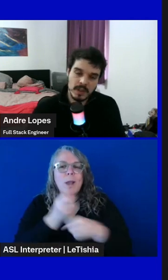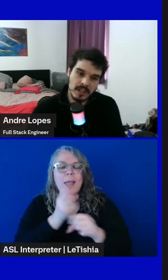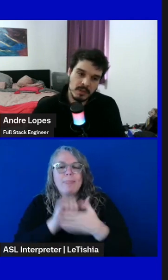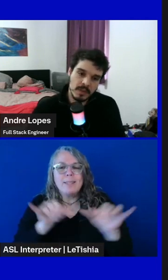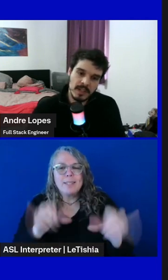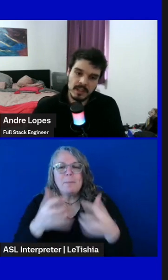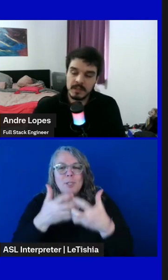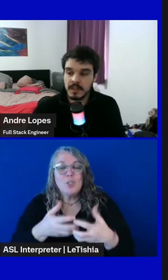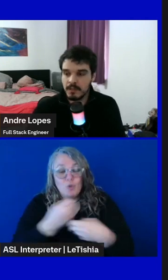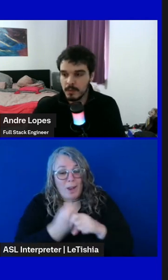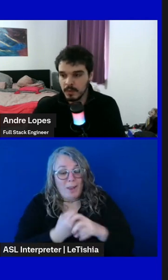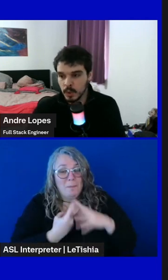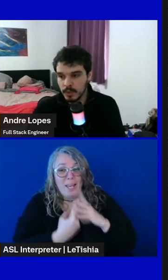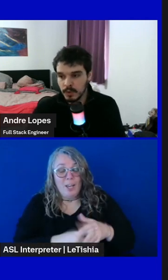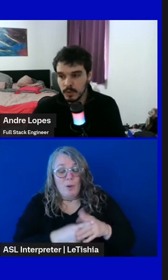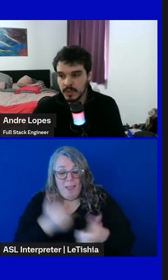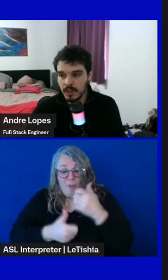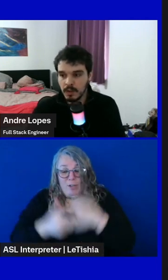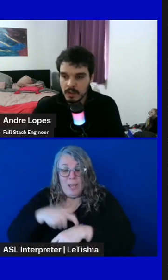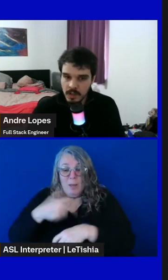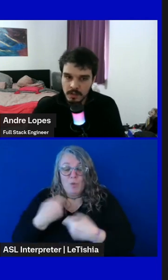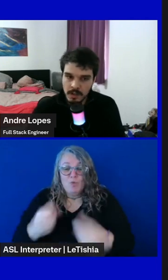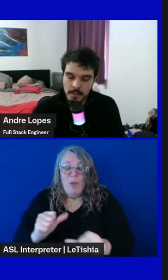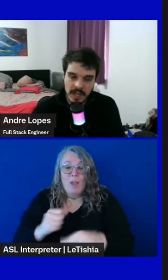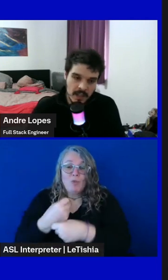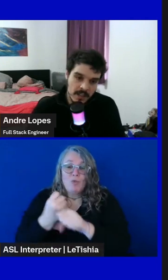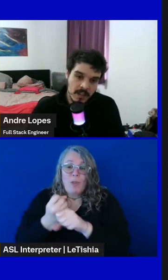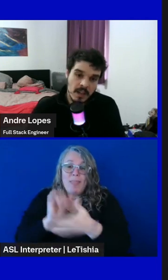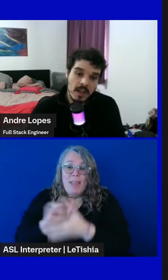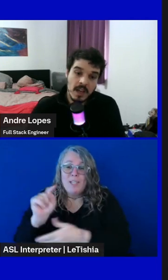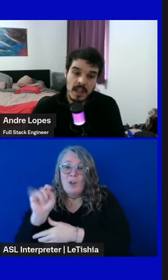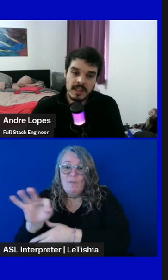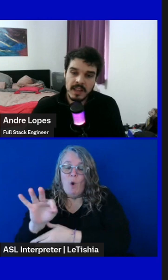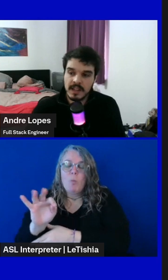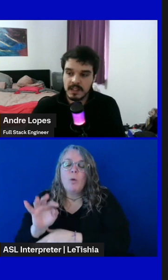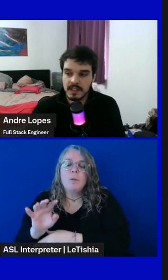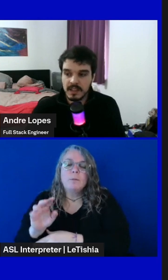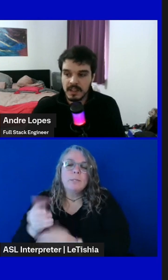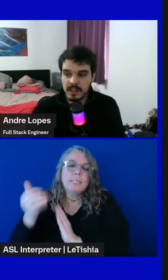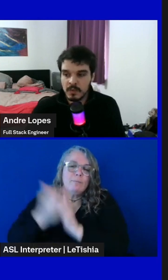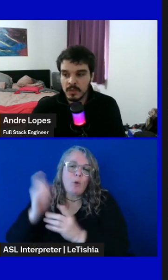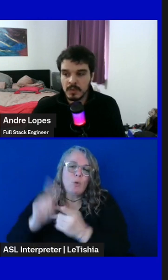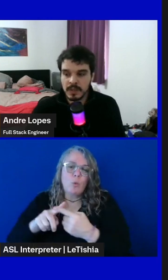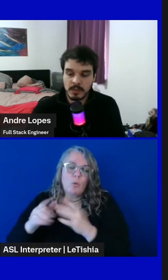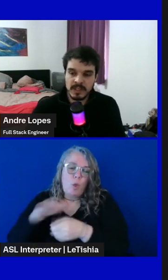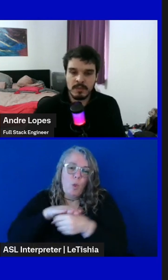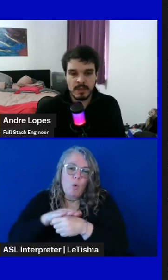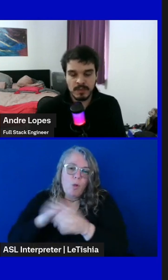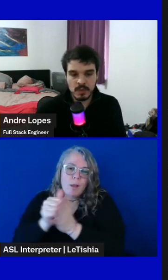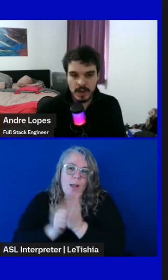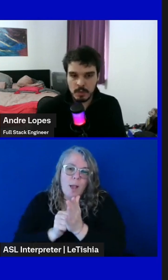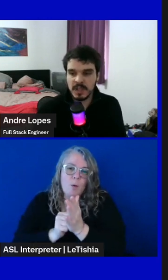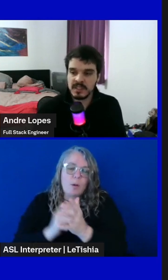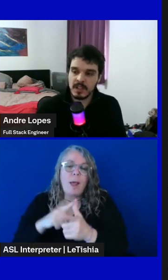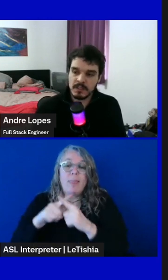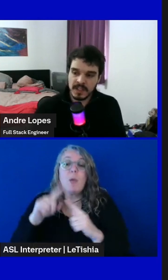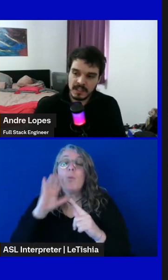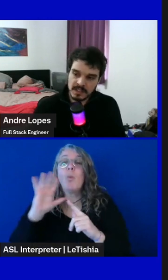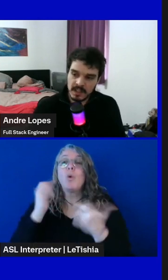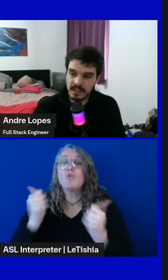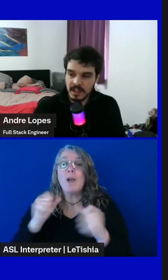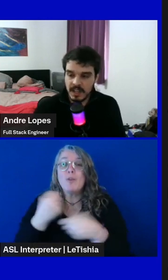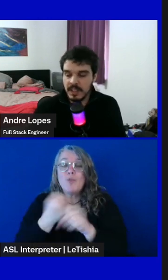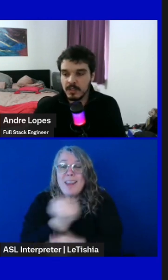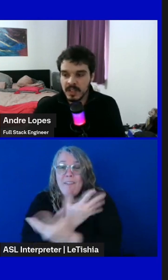time you try to create it, Terraform will default to the local backend, and then it's going to try to create everything from scratch because it cannot